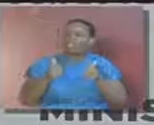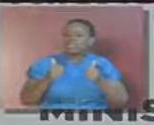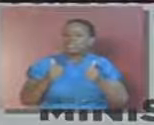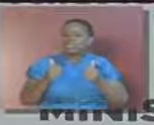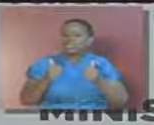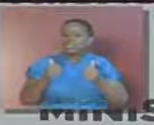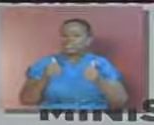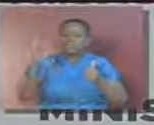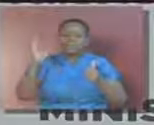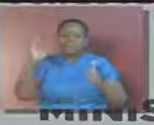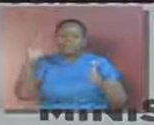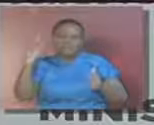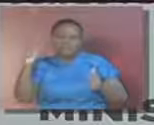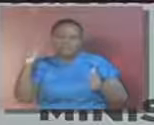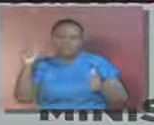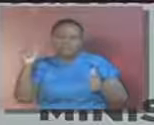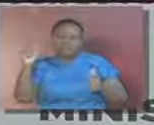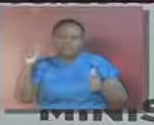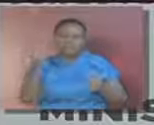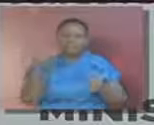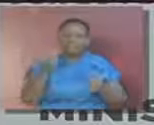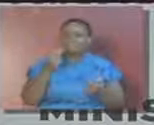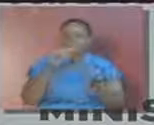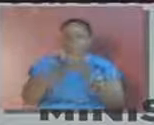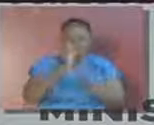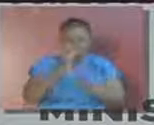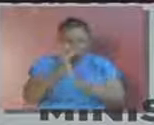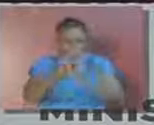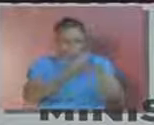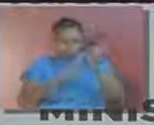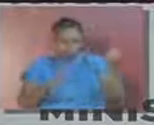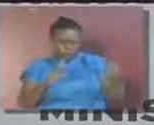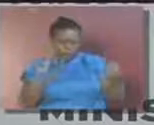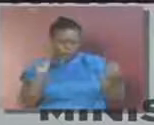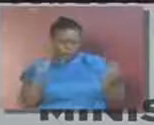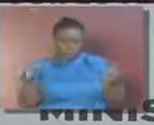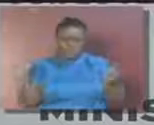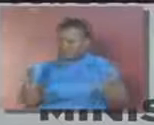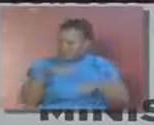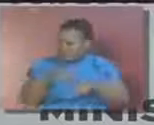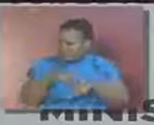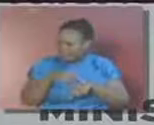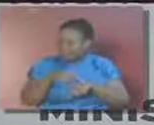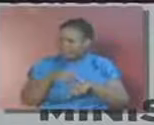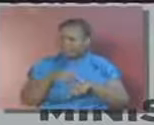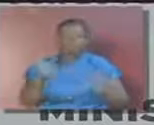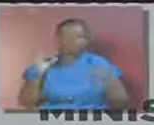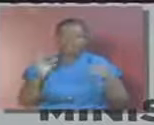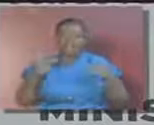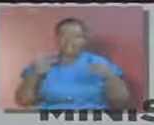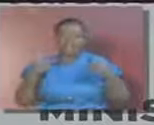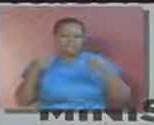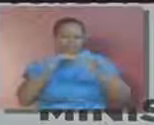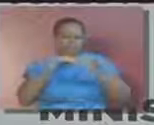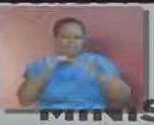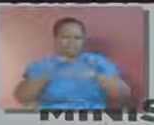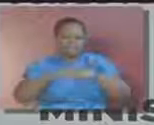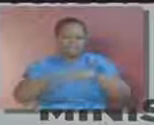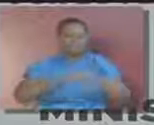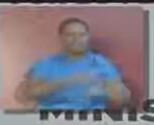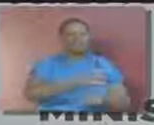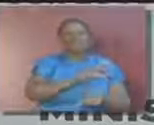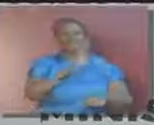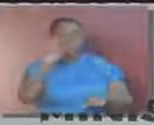ask both questions at the same time. We do have time constraints, but if we have additional time, we will come back to you so that you can